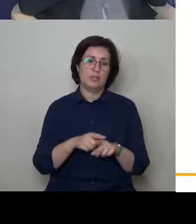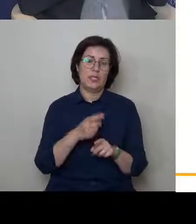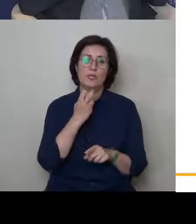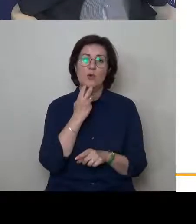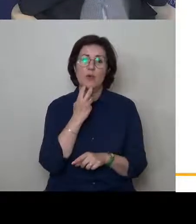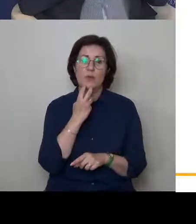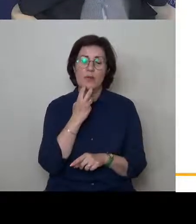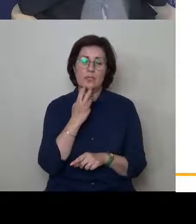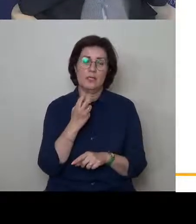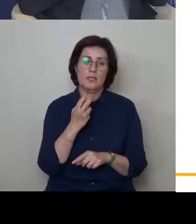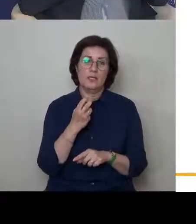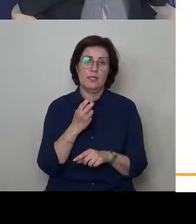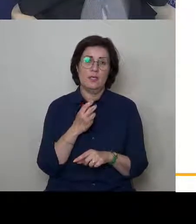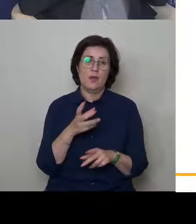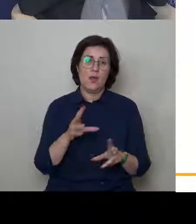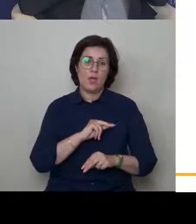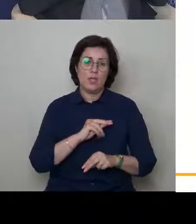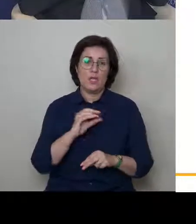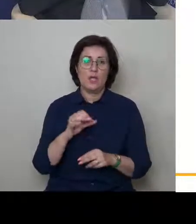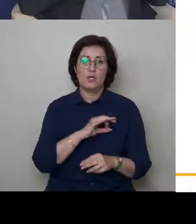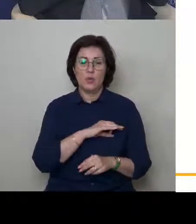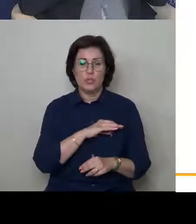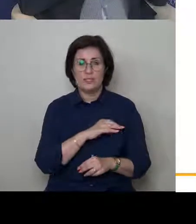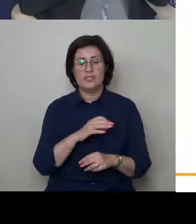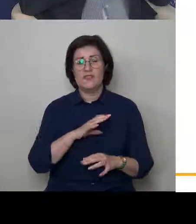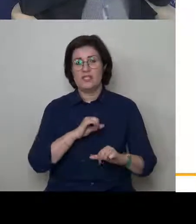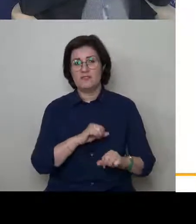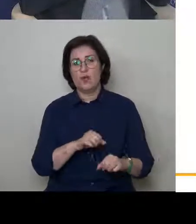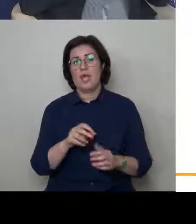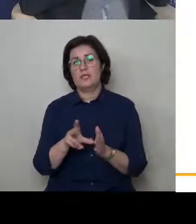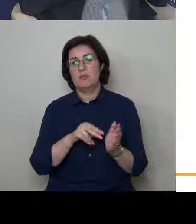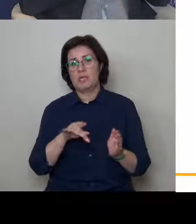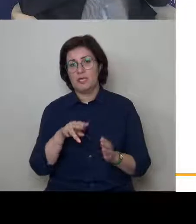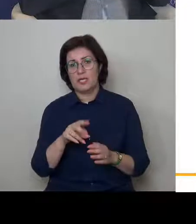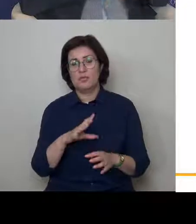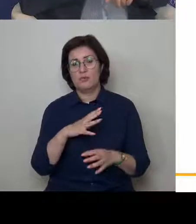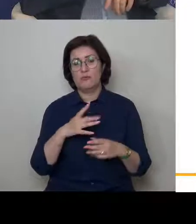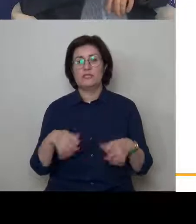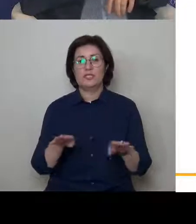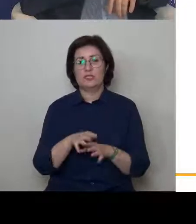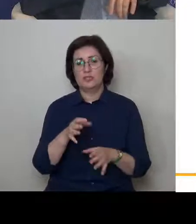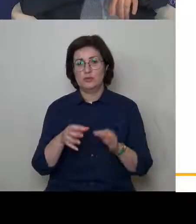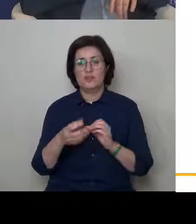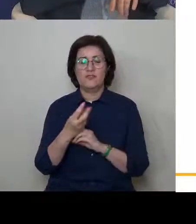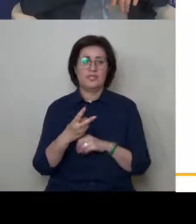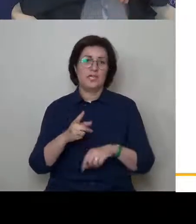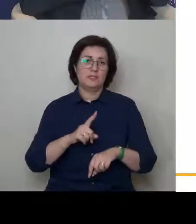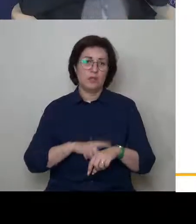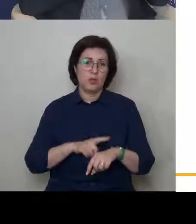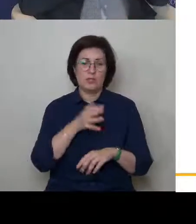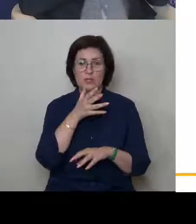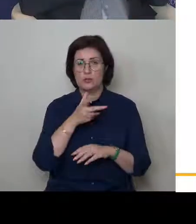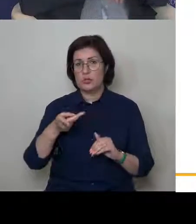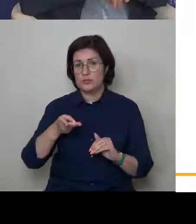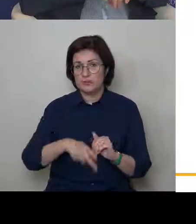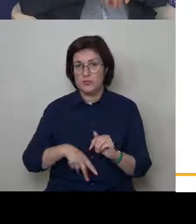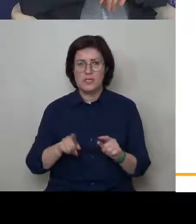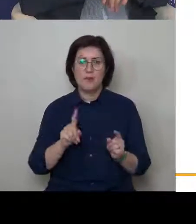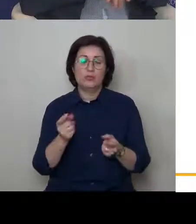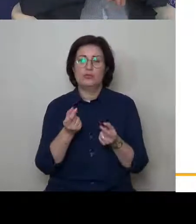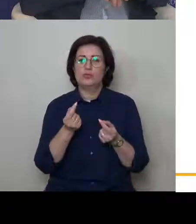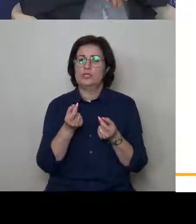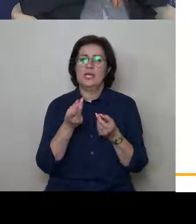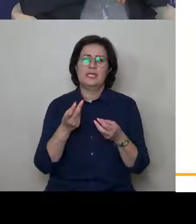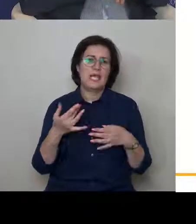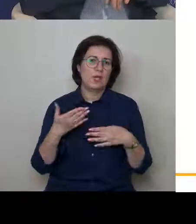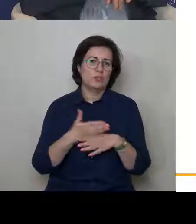previous practice, our lawyers, they have some funny cases when the court would be closed. It's 12